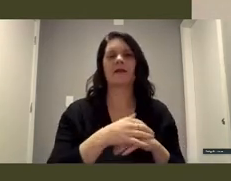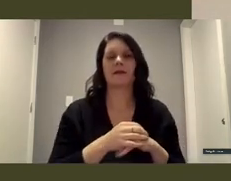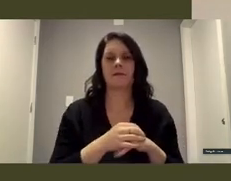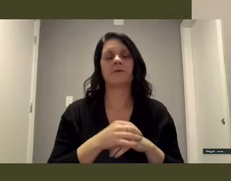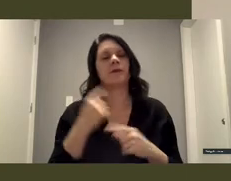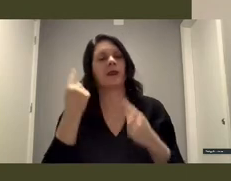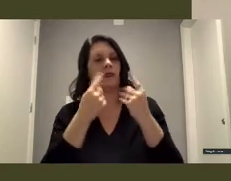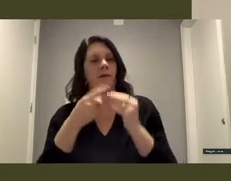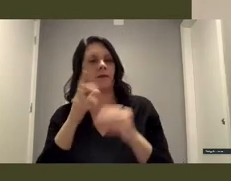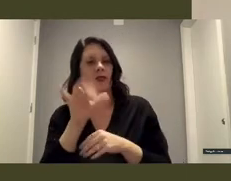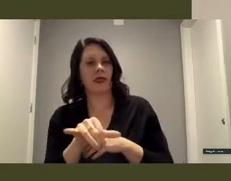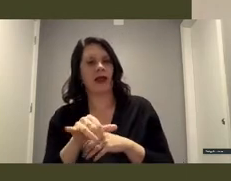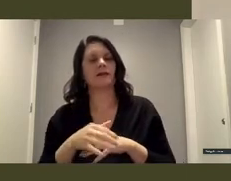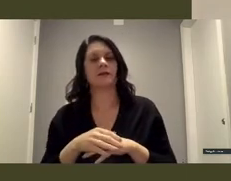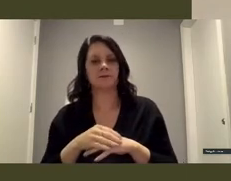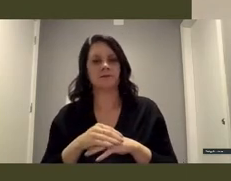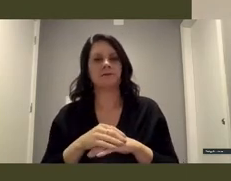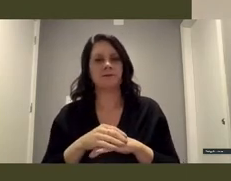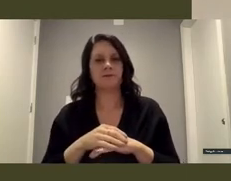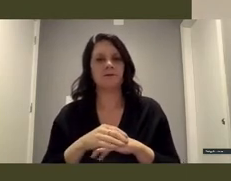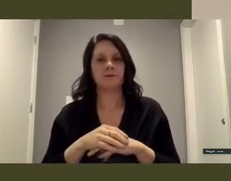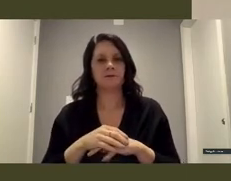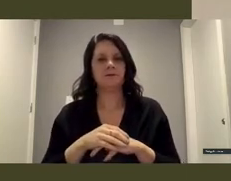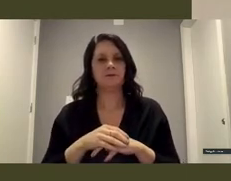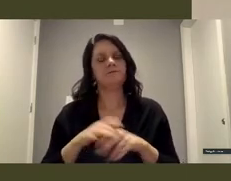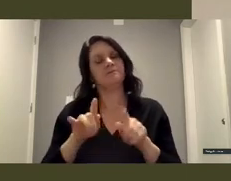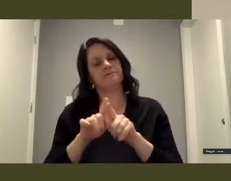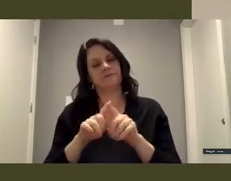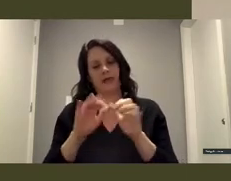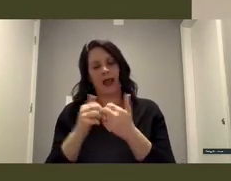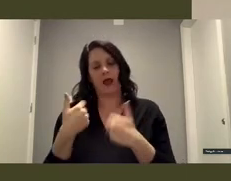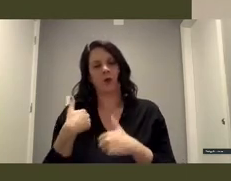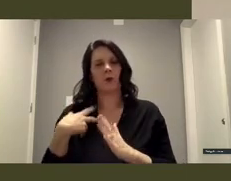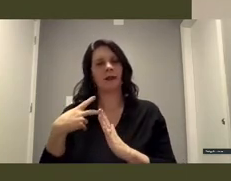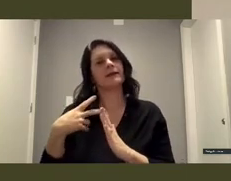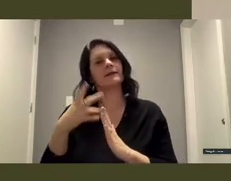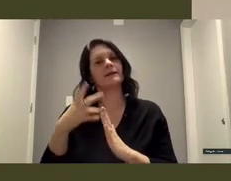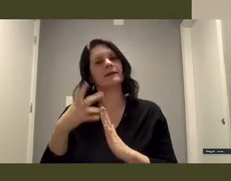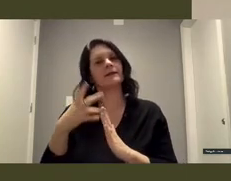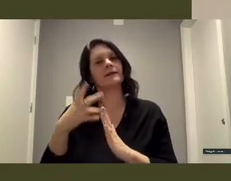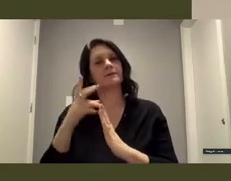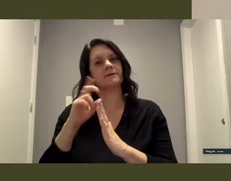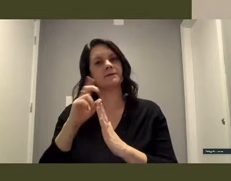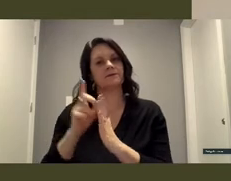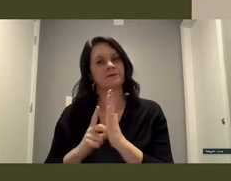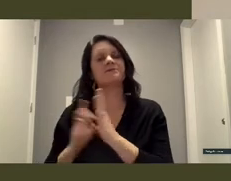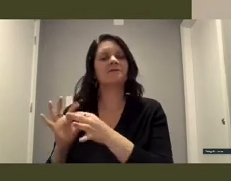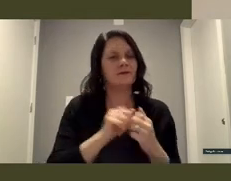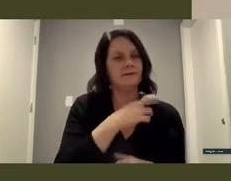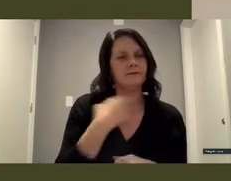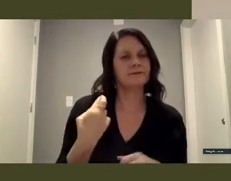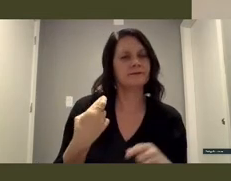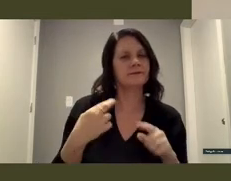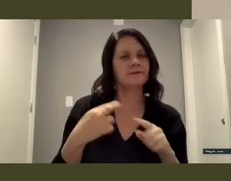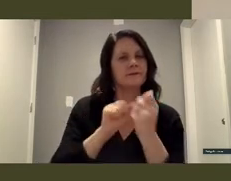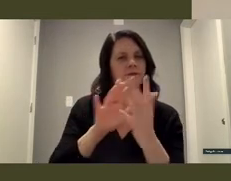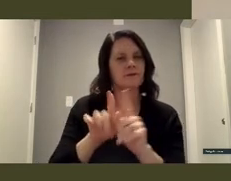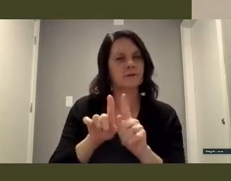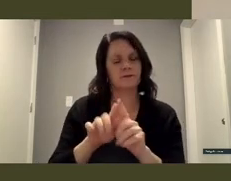And then issues around how we are designing our policies. And this is coming back to the risk-informed approach. How are we using